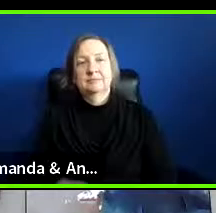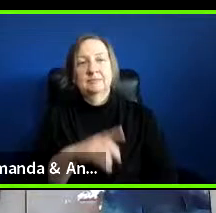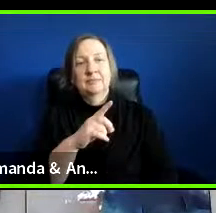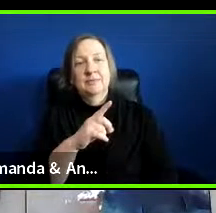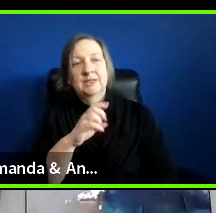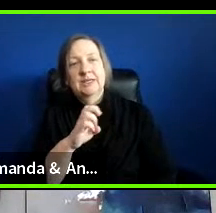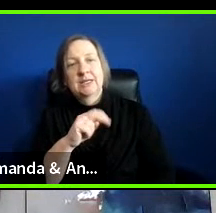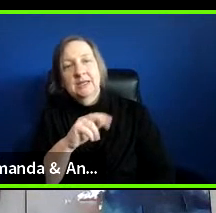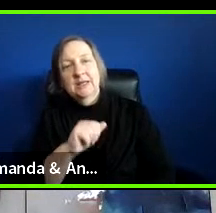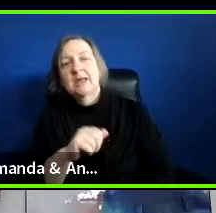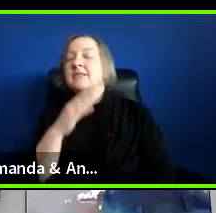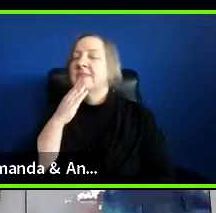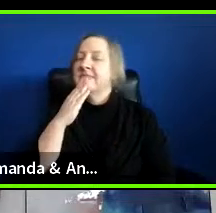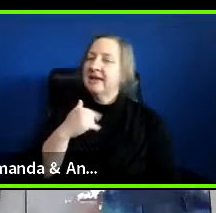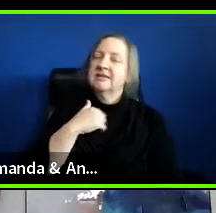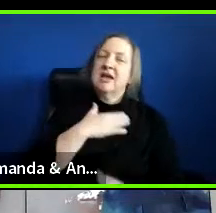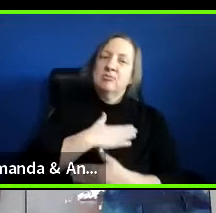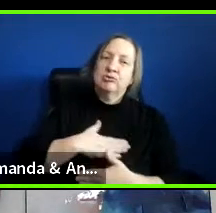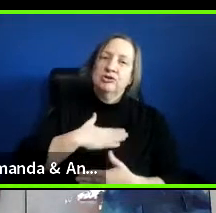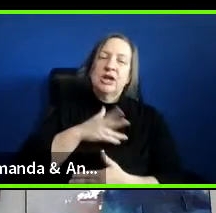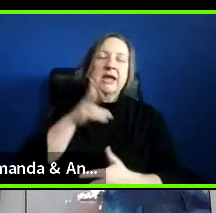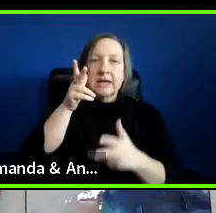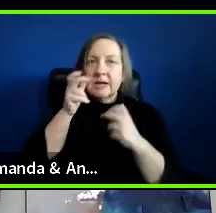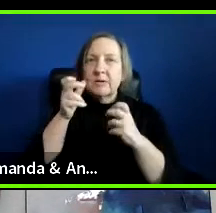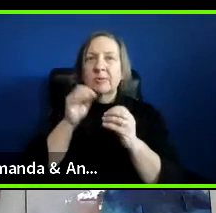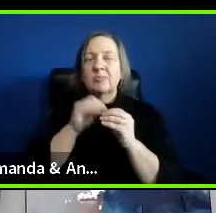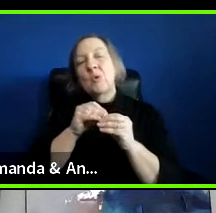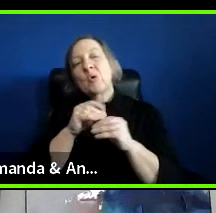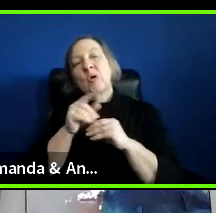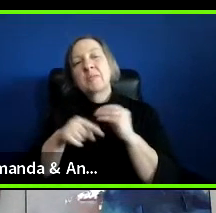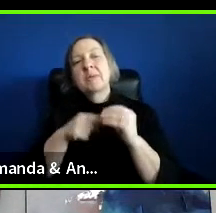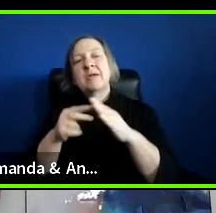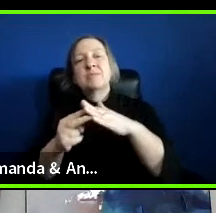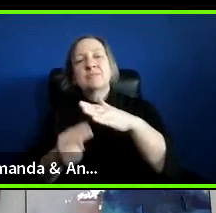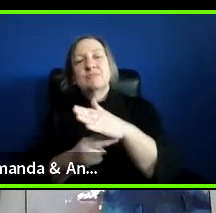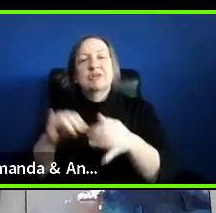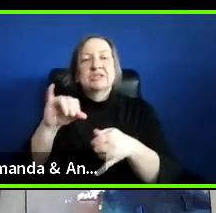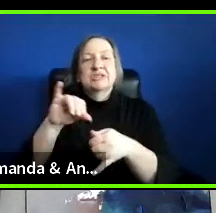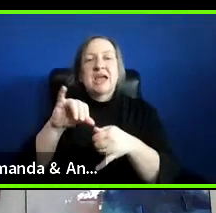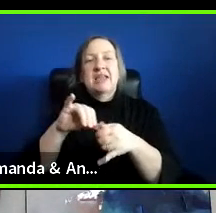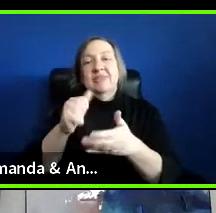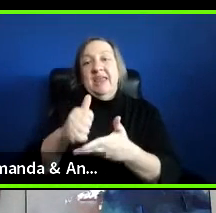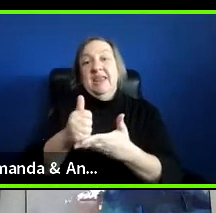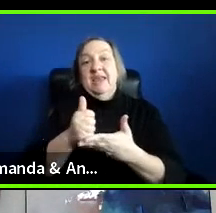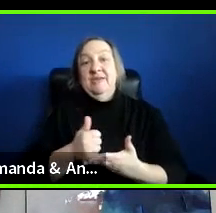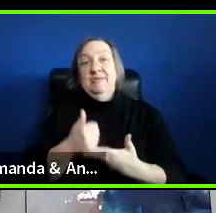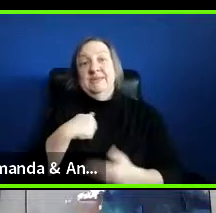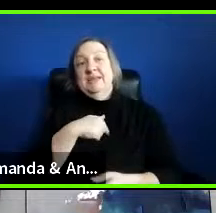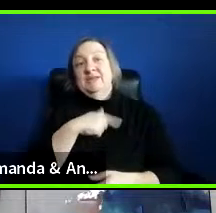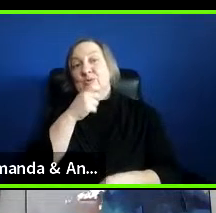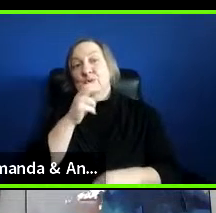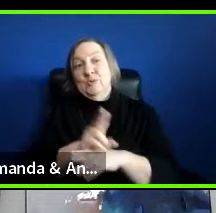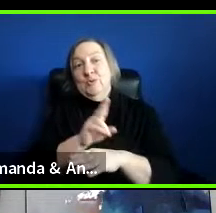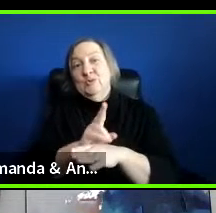Thanks. I appreciate hearing a little bit more on the bridge height. That's helpful for us who use the